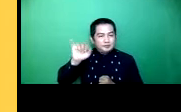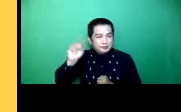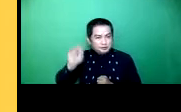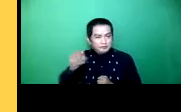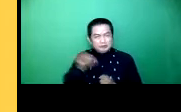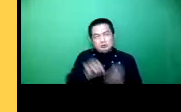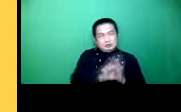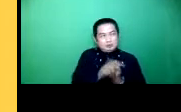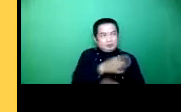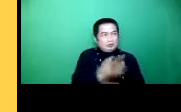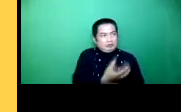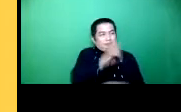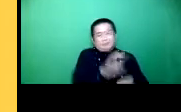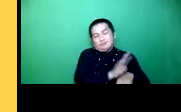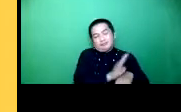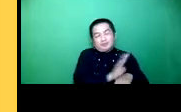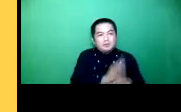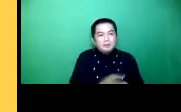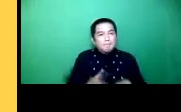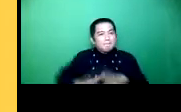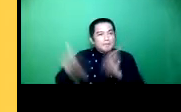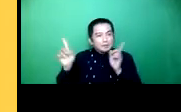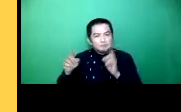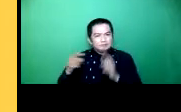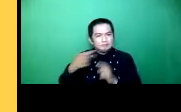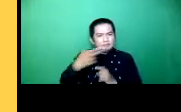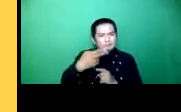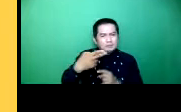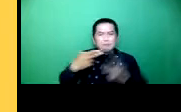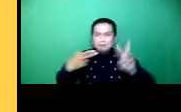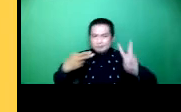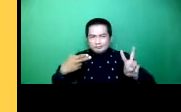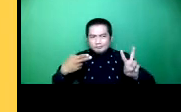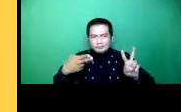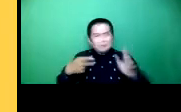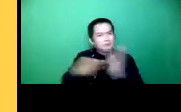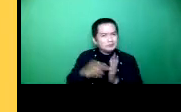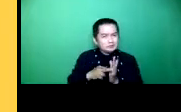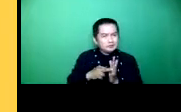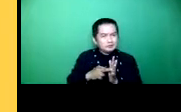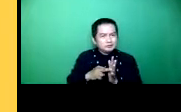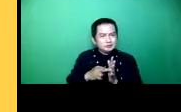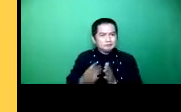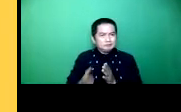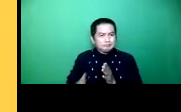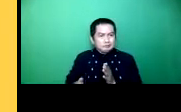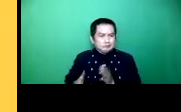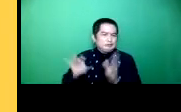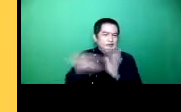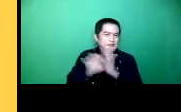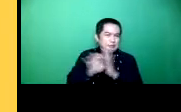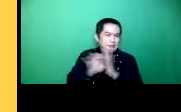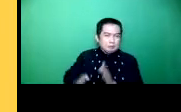owner, this may not be so visible. But horizontal and vertical integration simply means that a supply chain, which is like